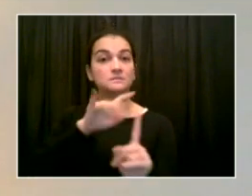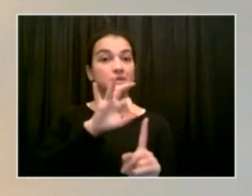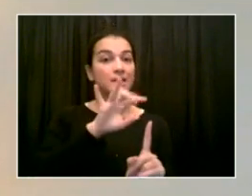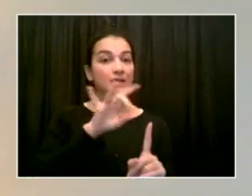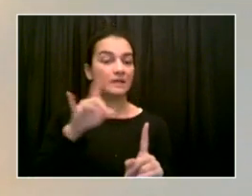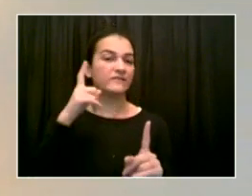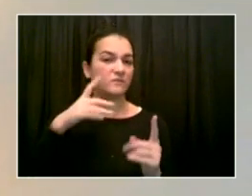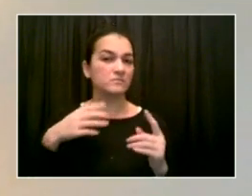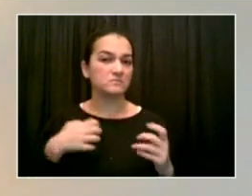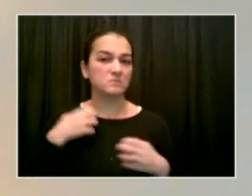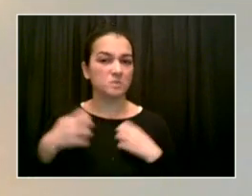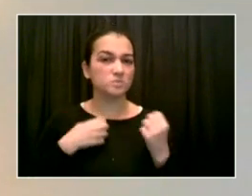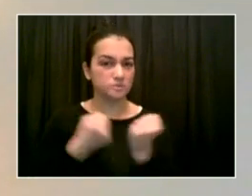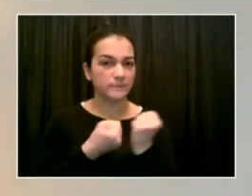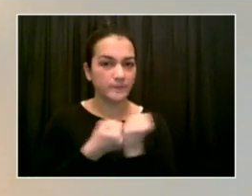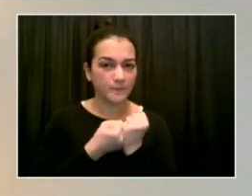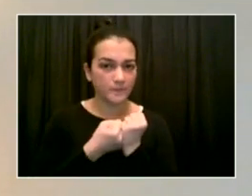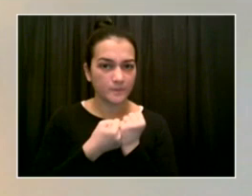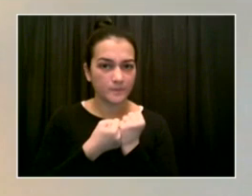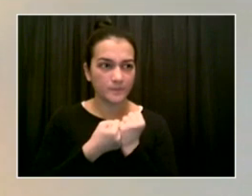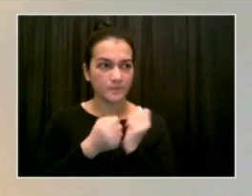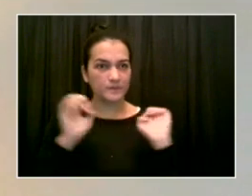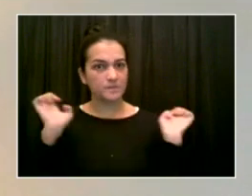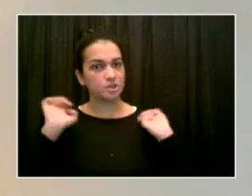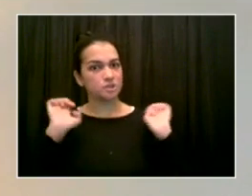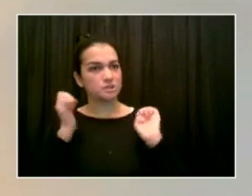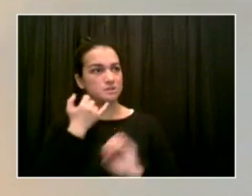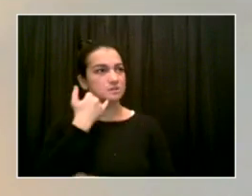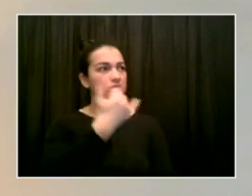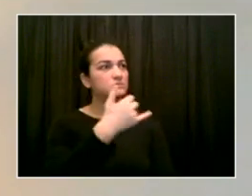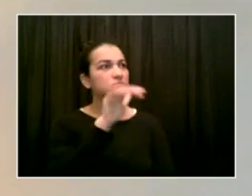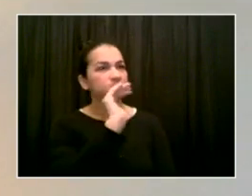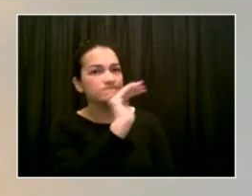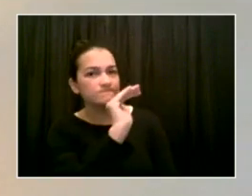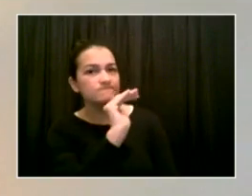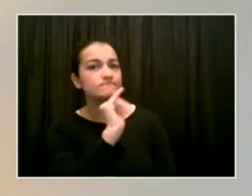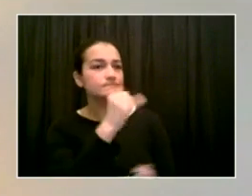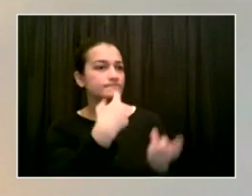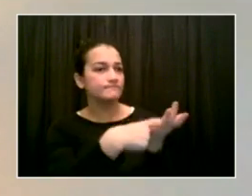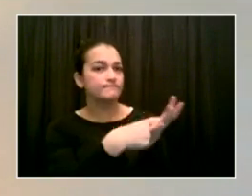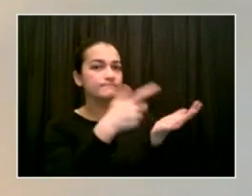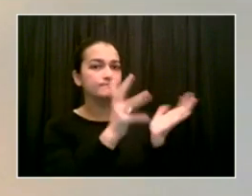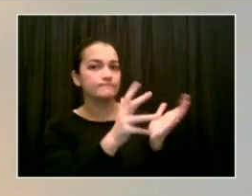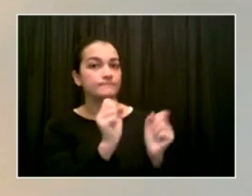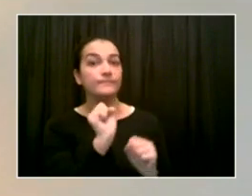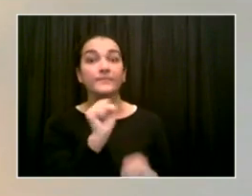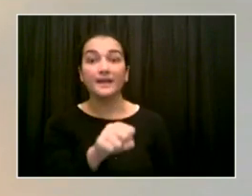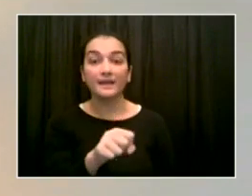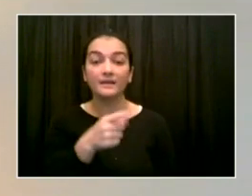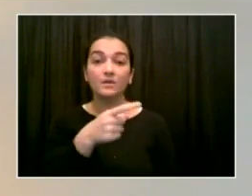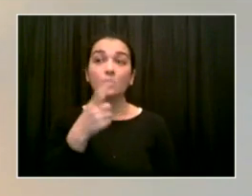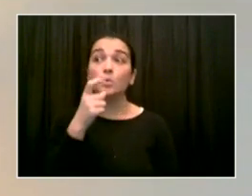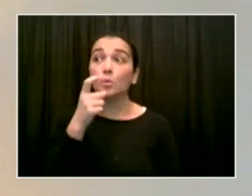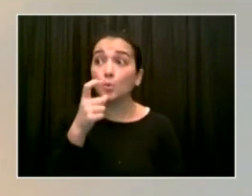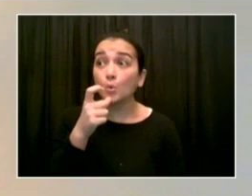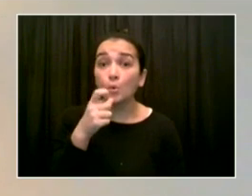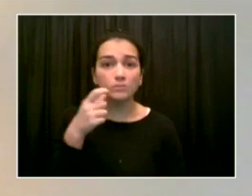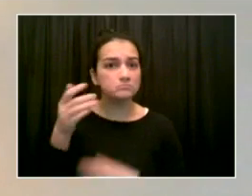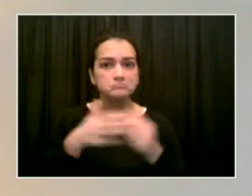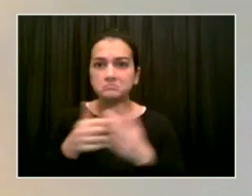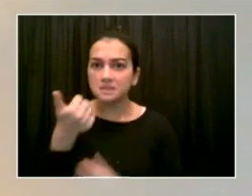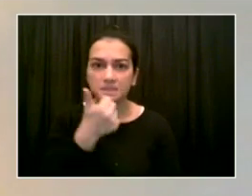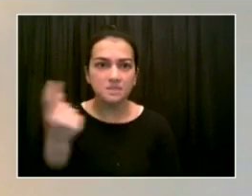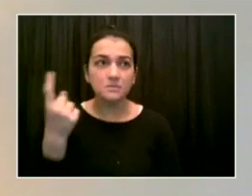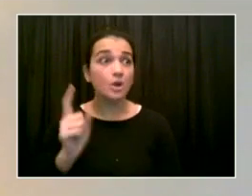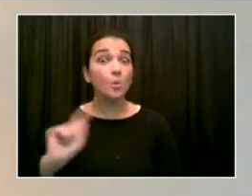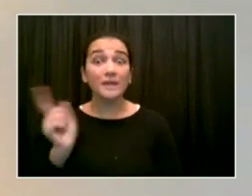and helped to make mental health and substance use support more accessible. And I hope having this number helps people realize that